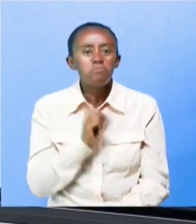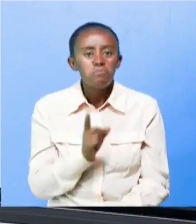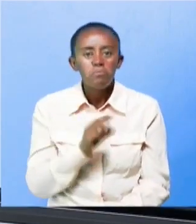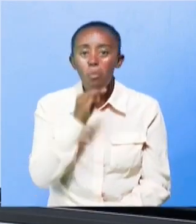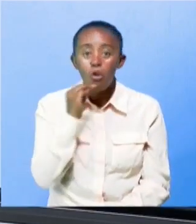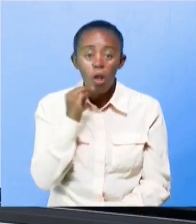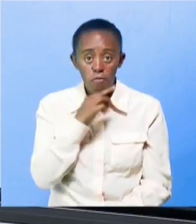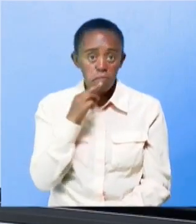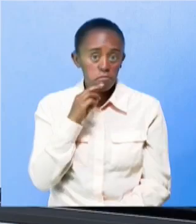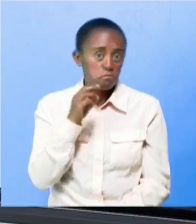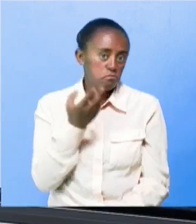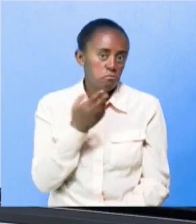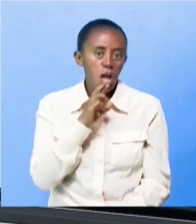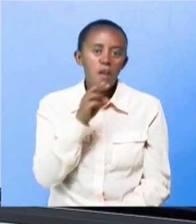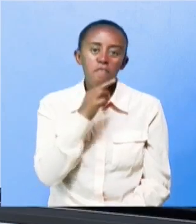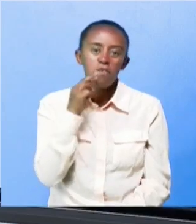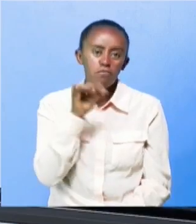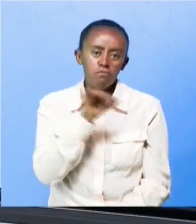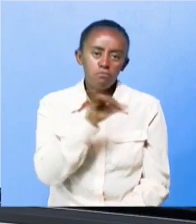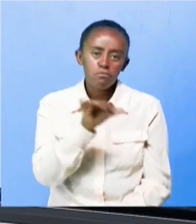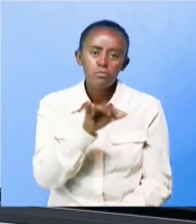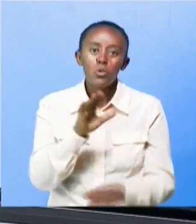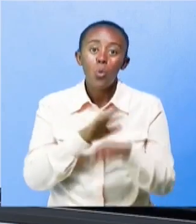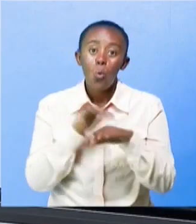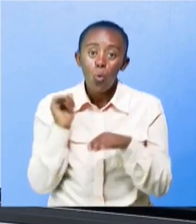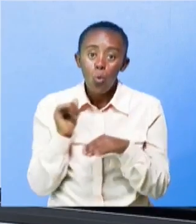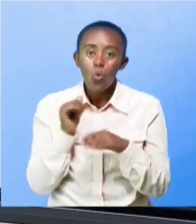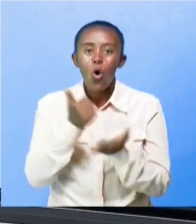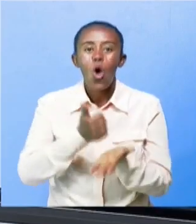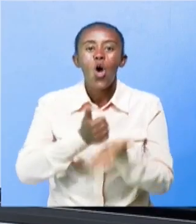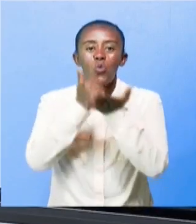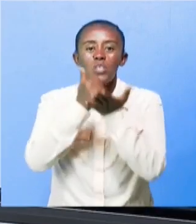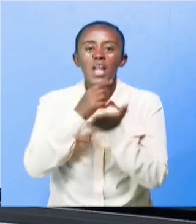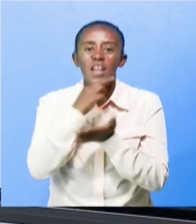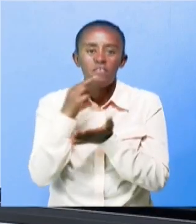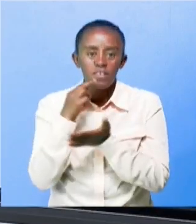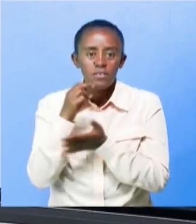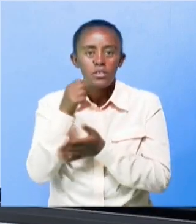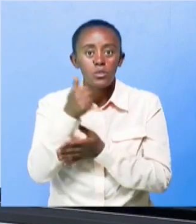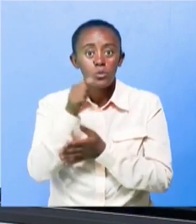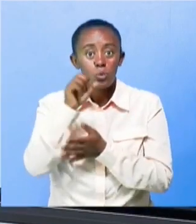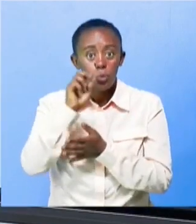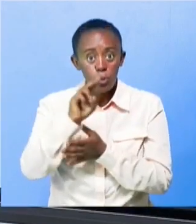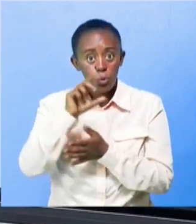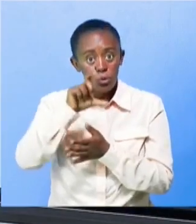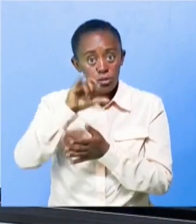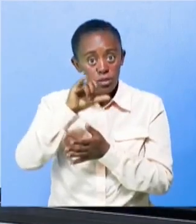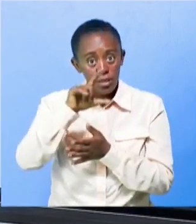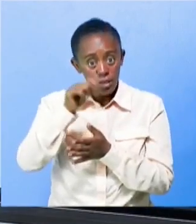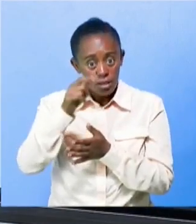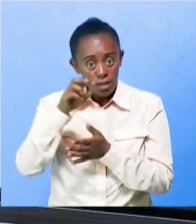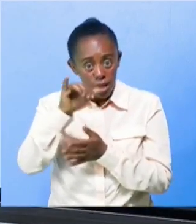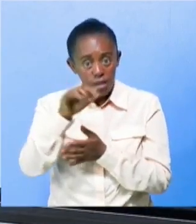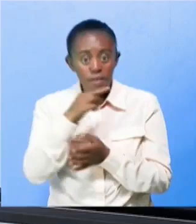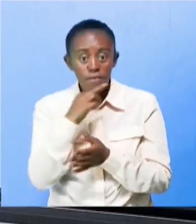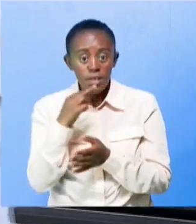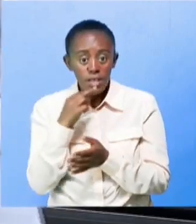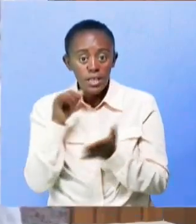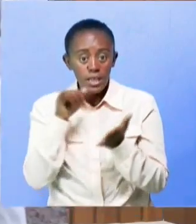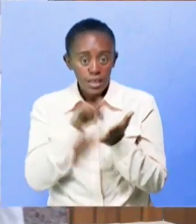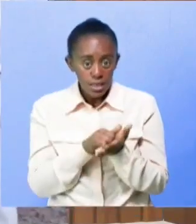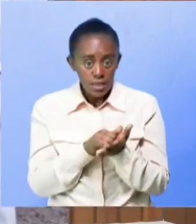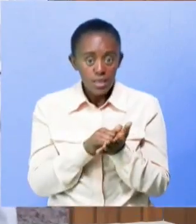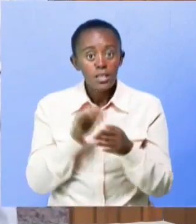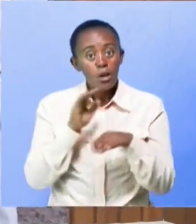are verbs that are also called auxiliary verbs. Auxiliary verbs are verbs that